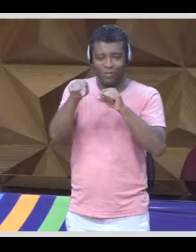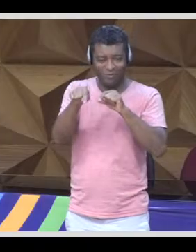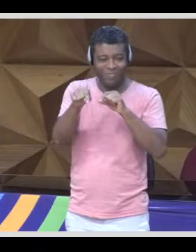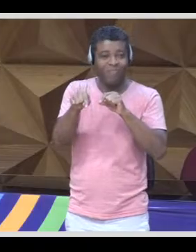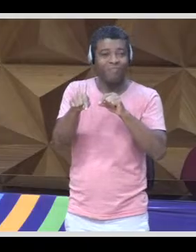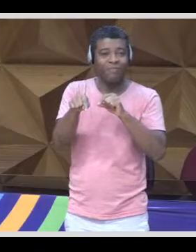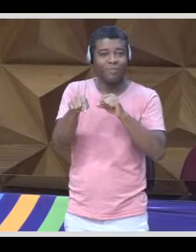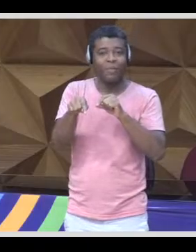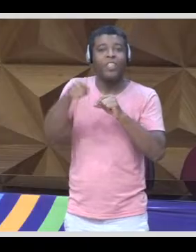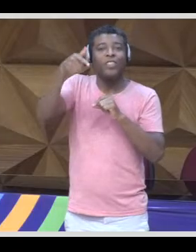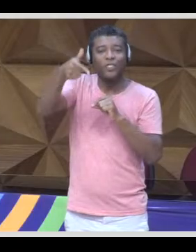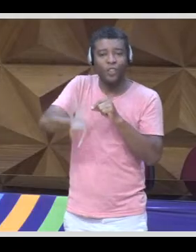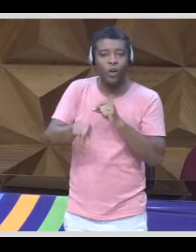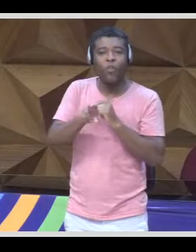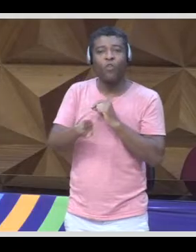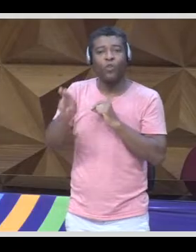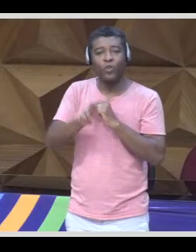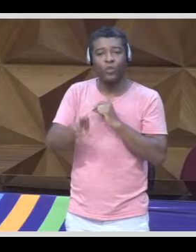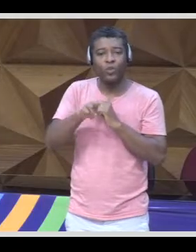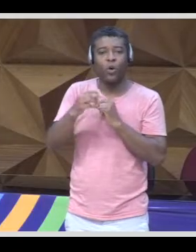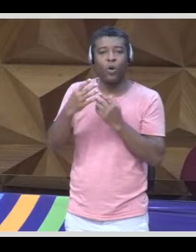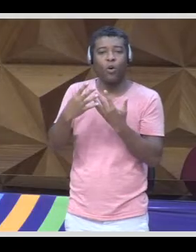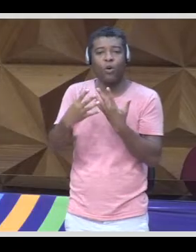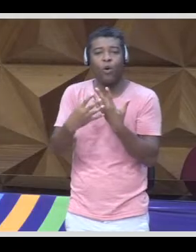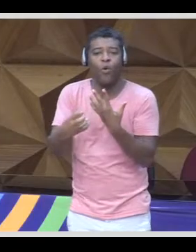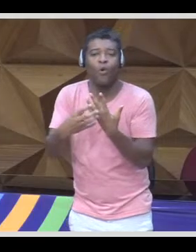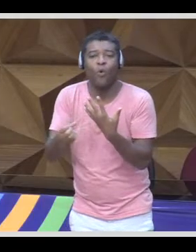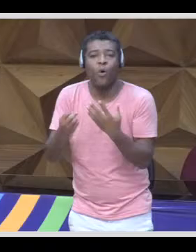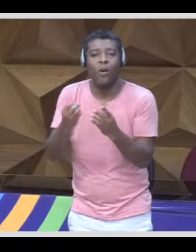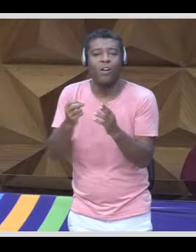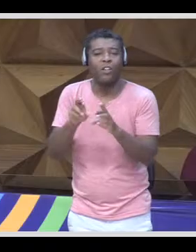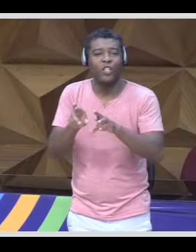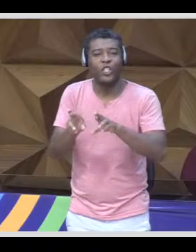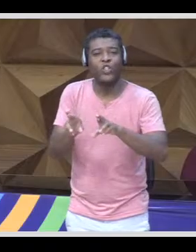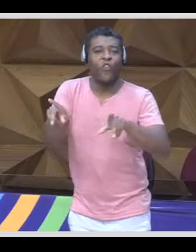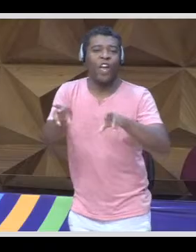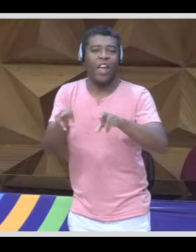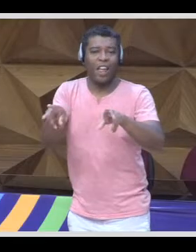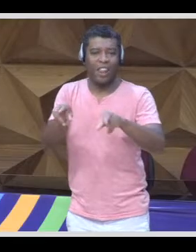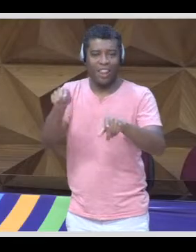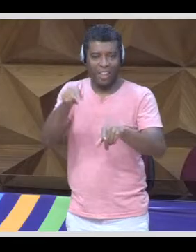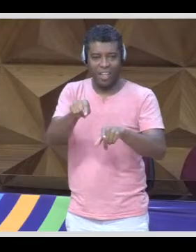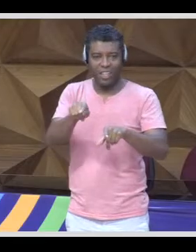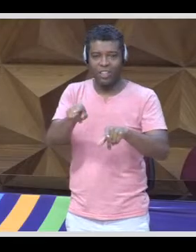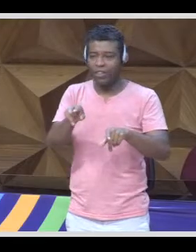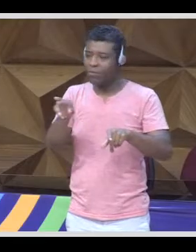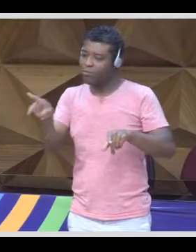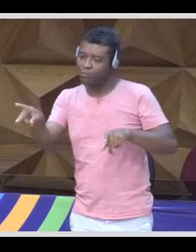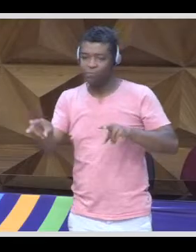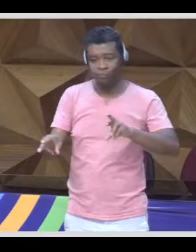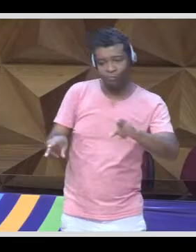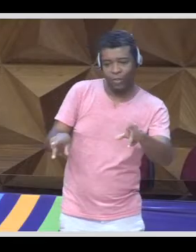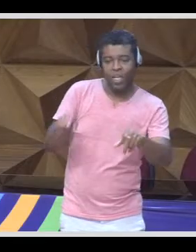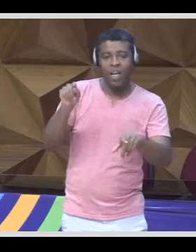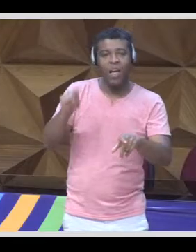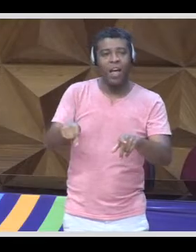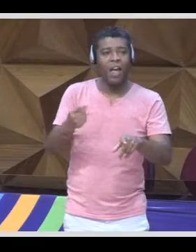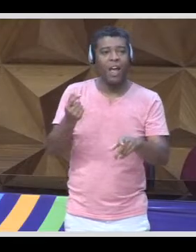we call DF disparate filter, DF plus NB, neighborhood overlap, which is a